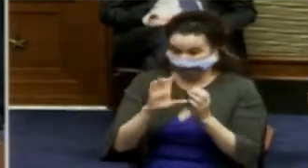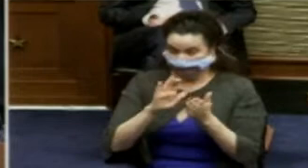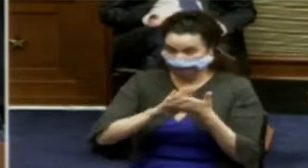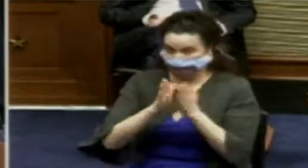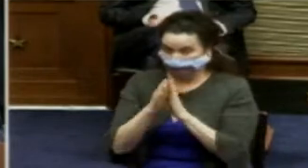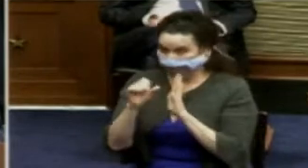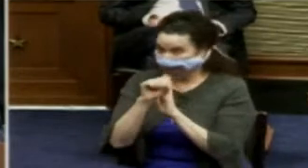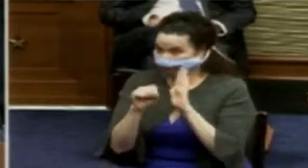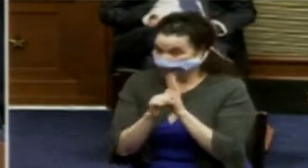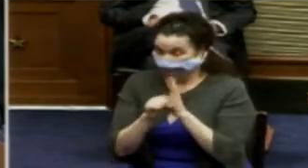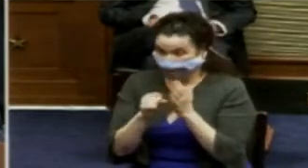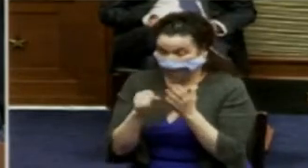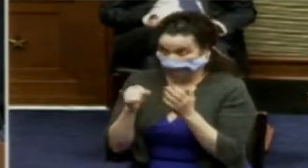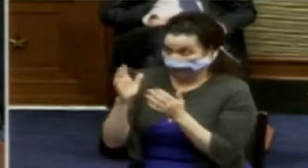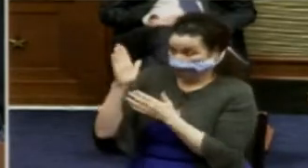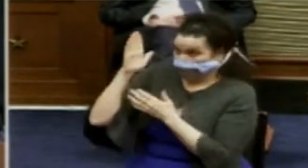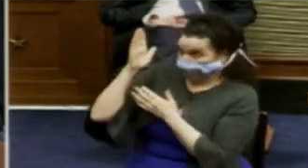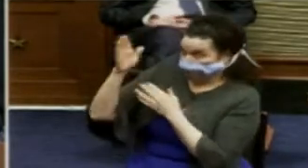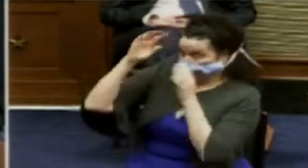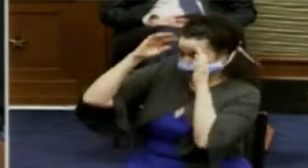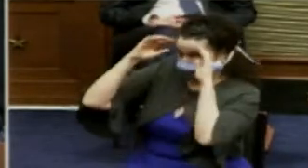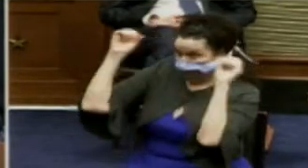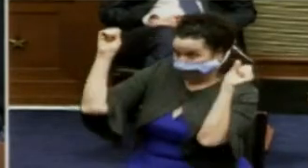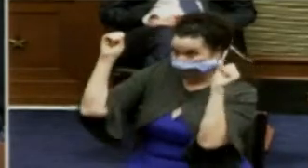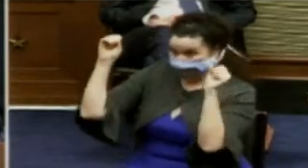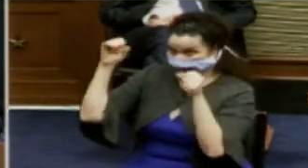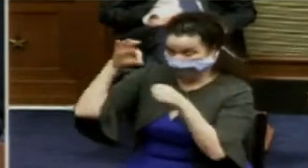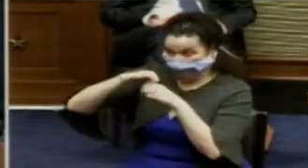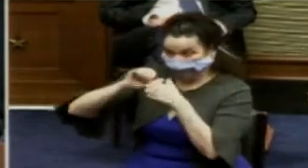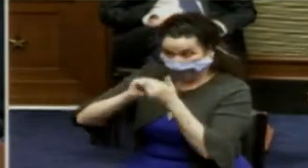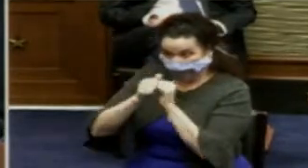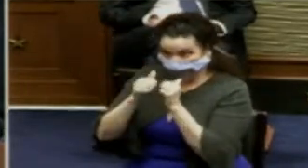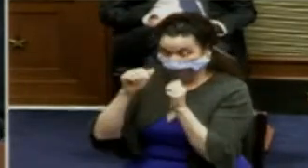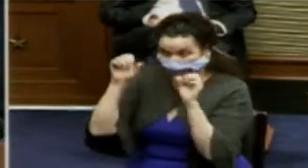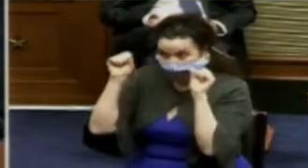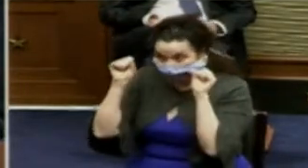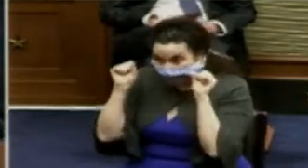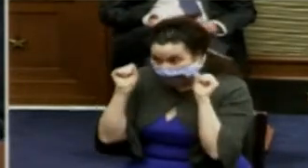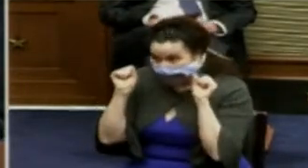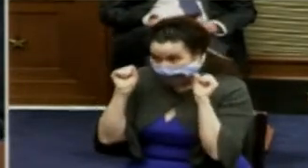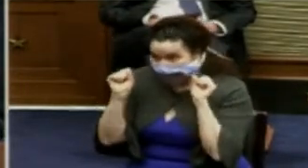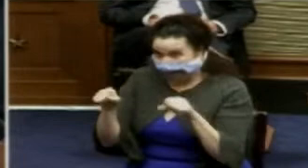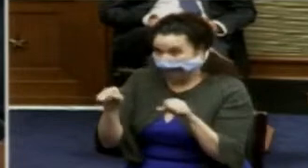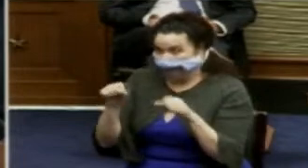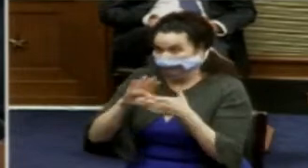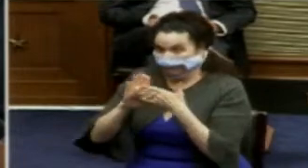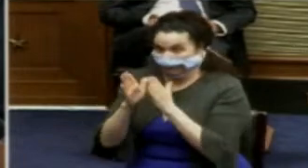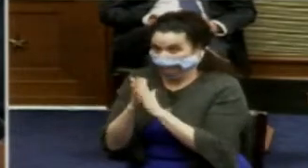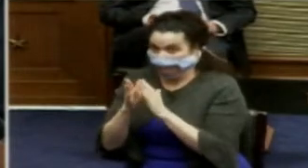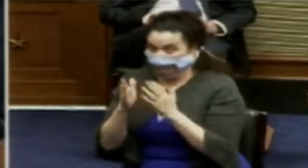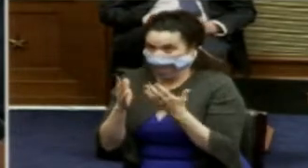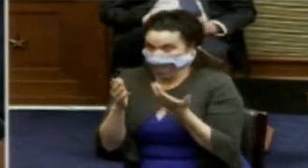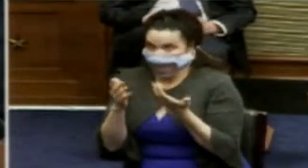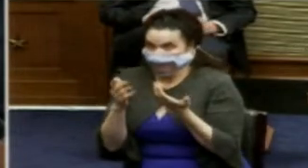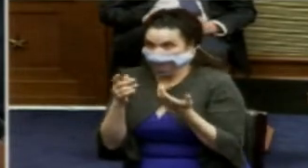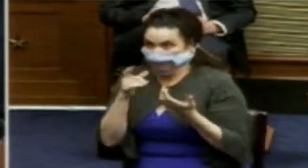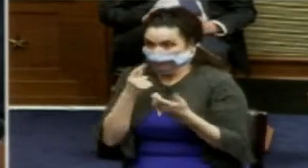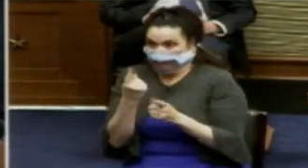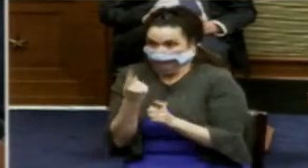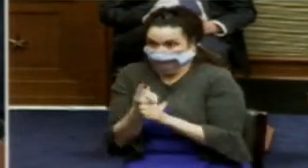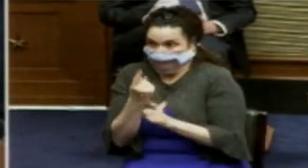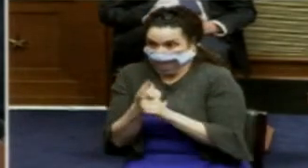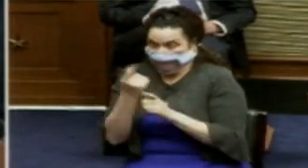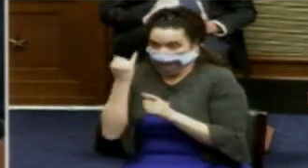future presidential election could be called into question if the 23rd Amendment is not resolved. Advocates for